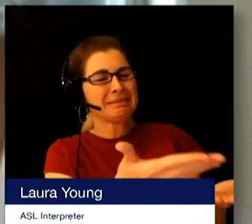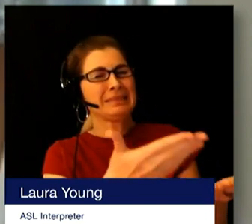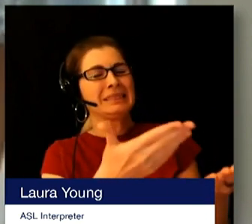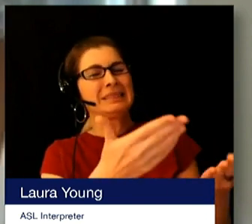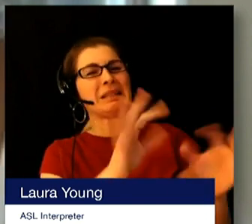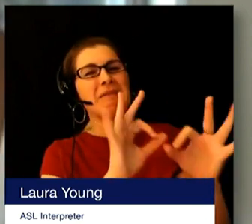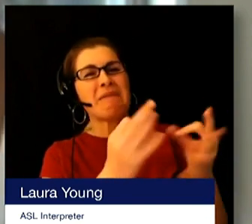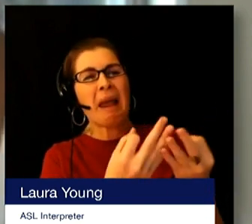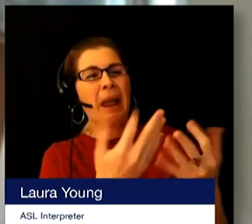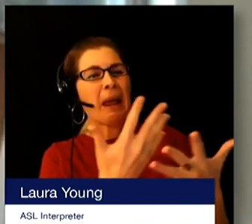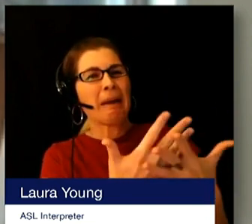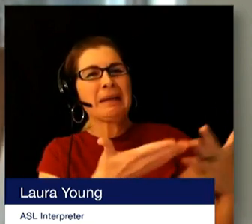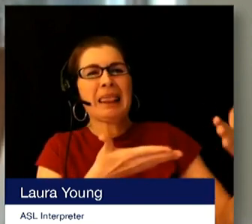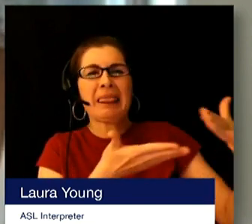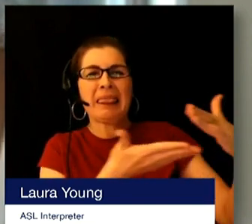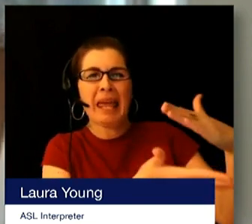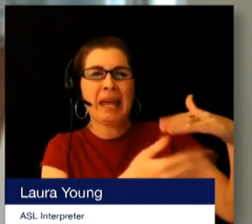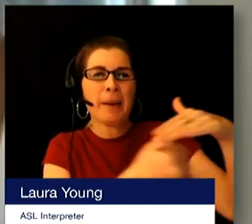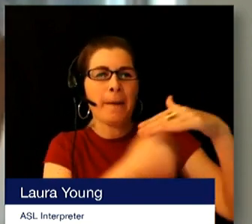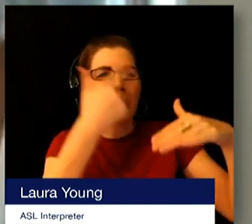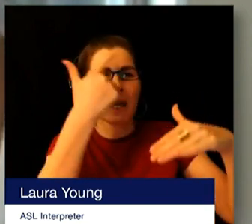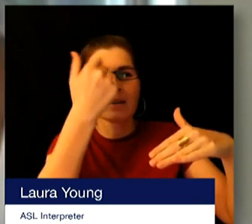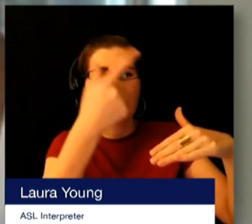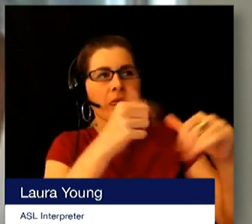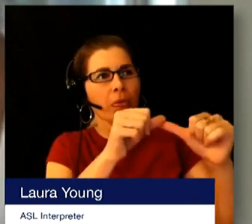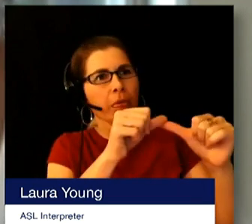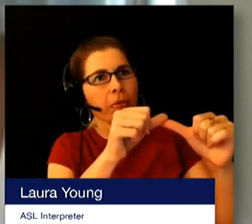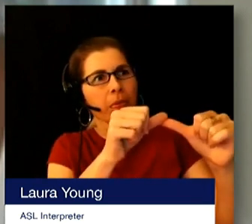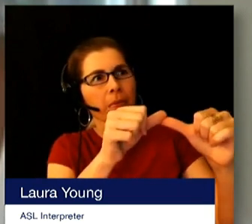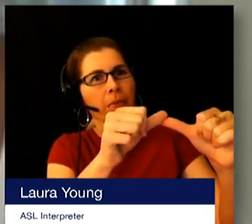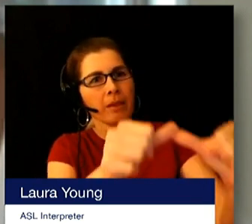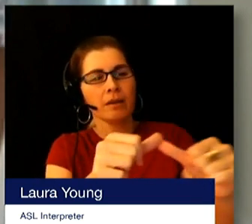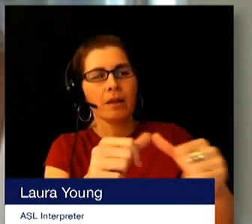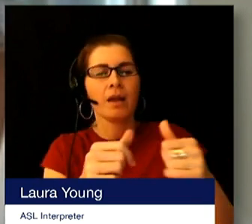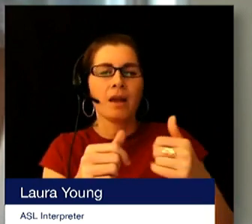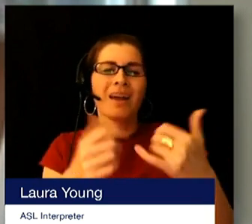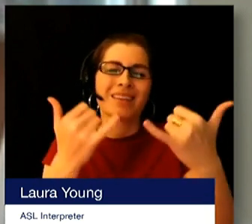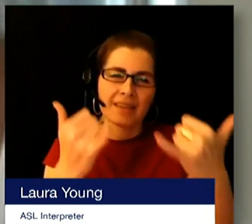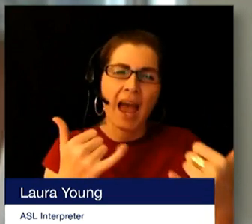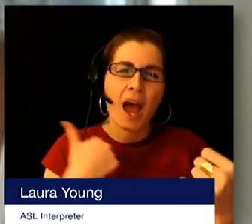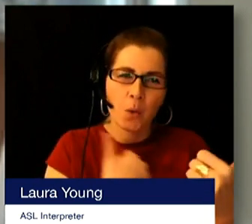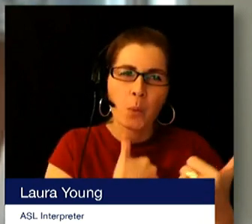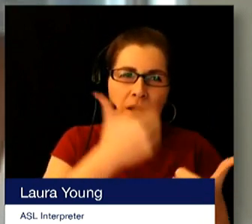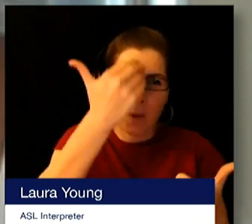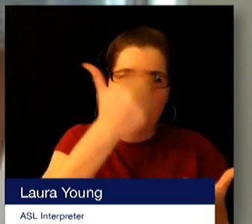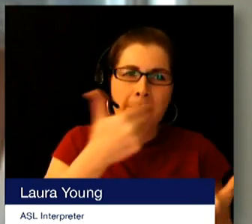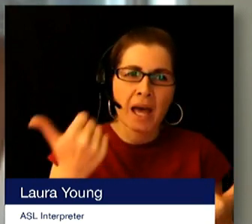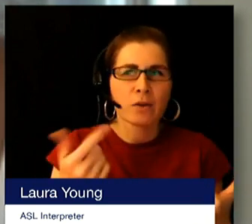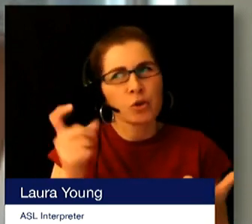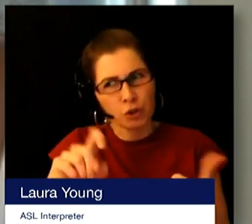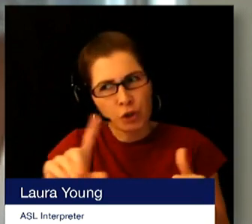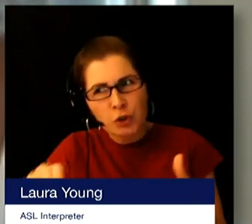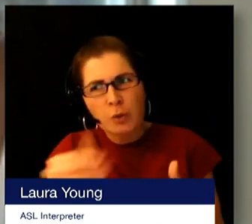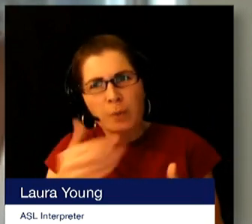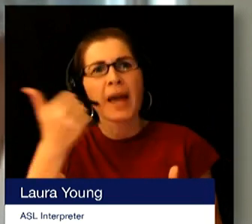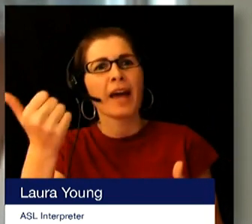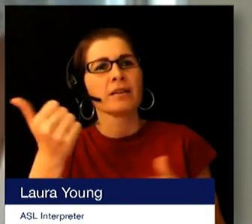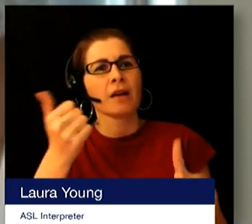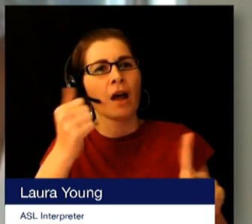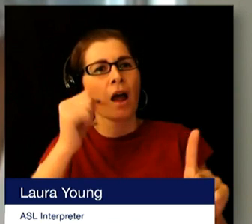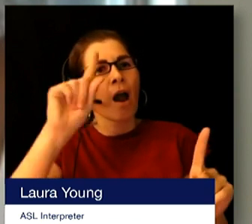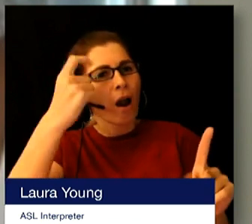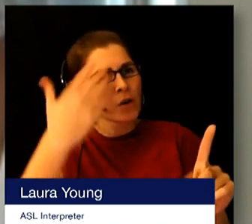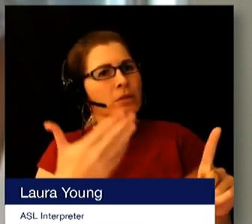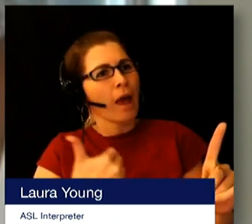they were serving, frankly, draconian sentences. Now we know better. And we should do better. And the governors have the authority to do